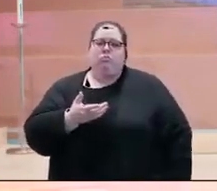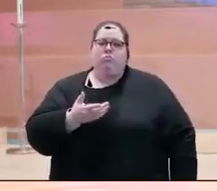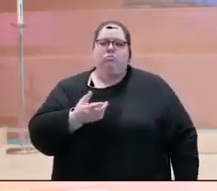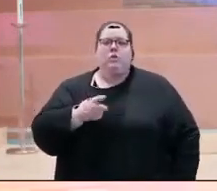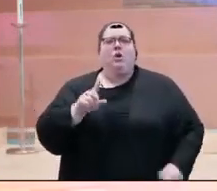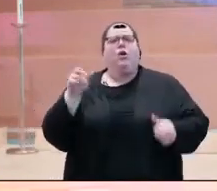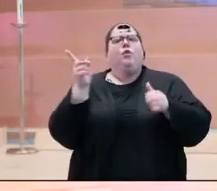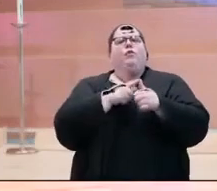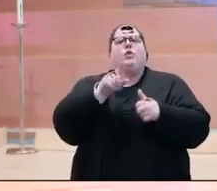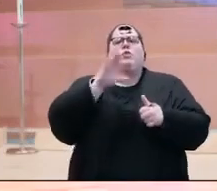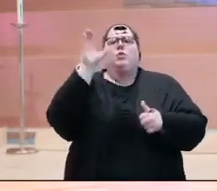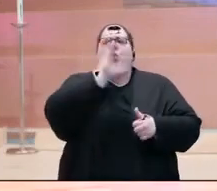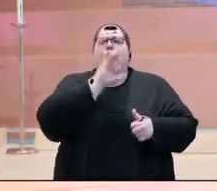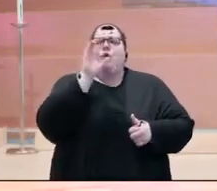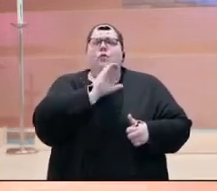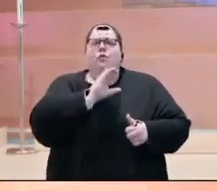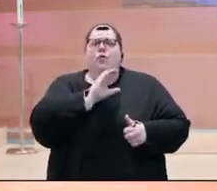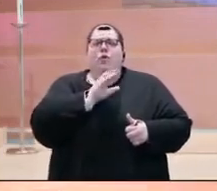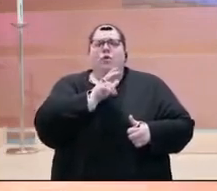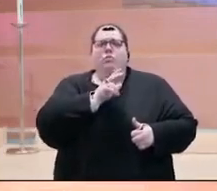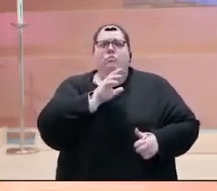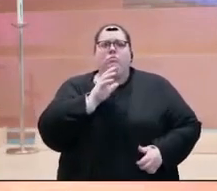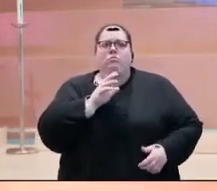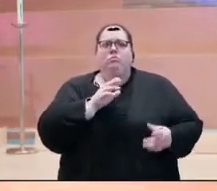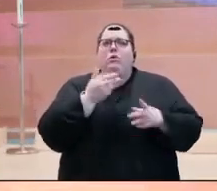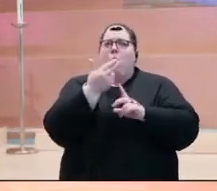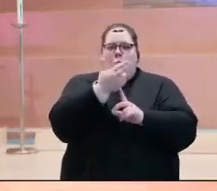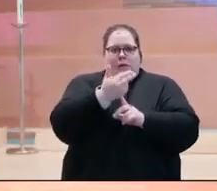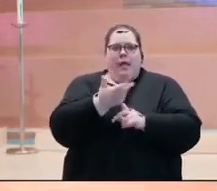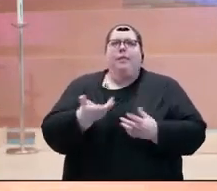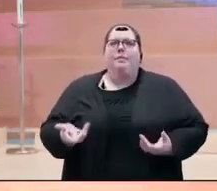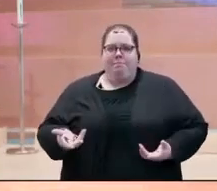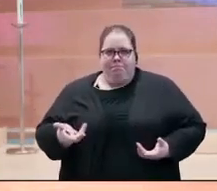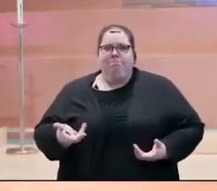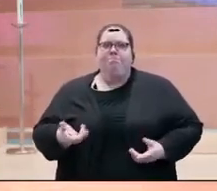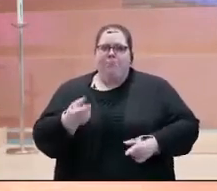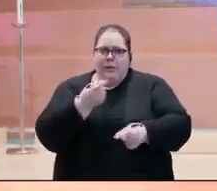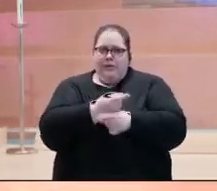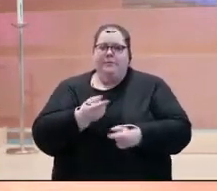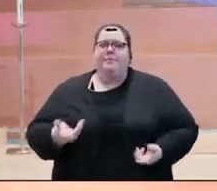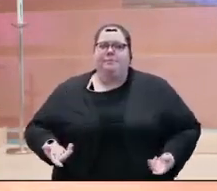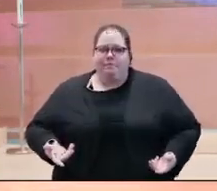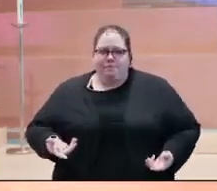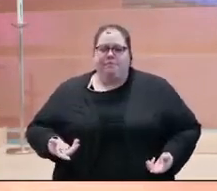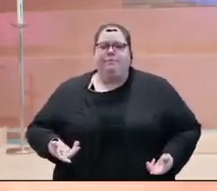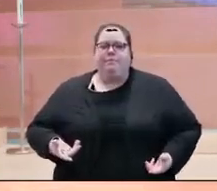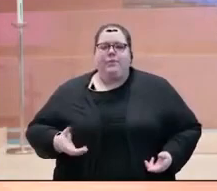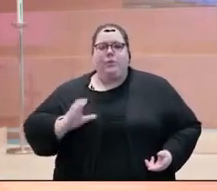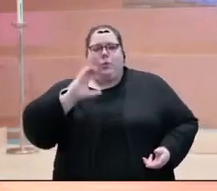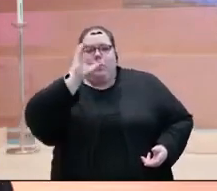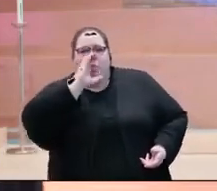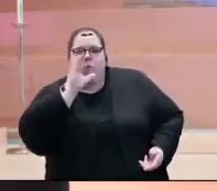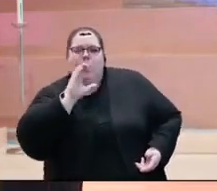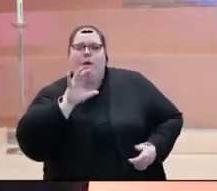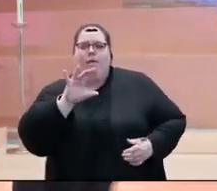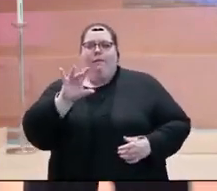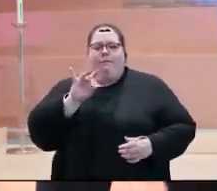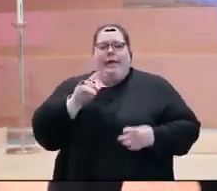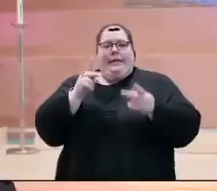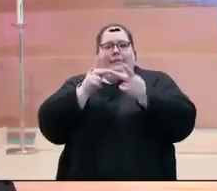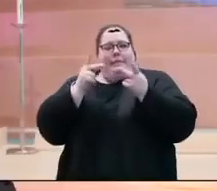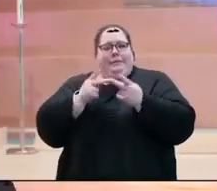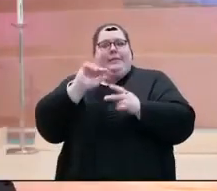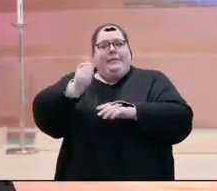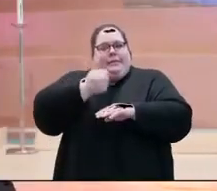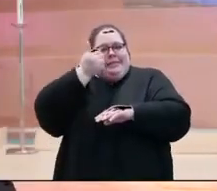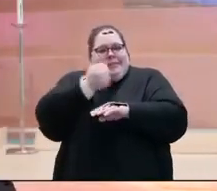What's the first thing you look for when you pull off the interstate? A hotel, right? You're going to go and find a place that's made for this, a